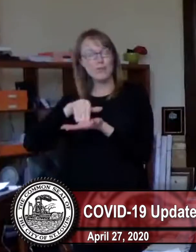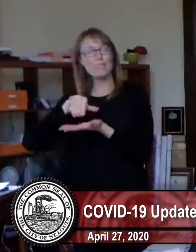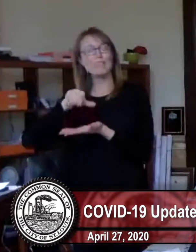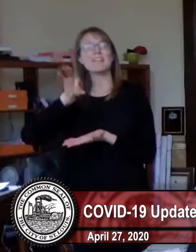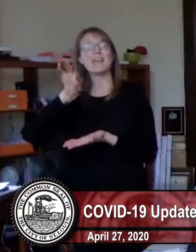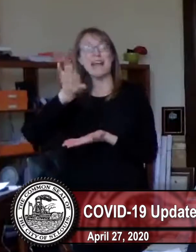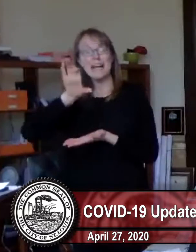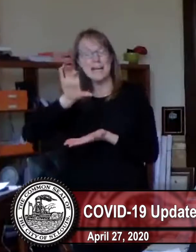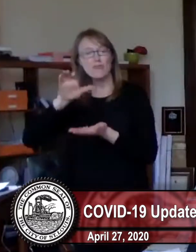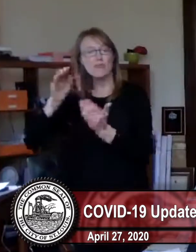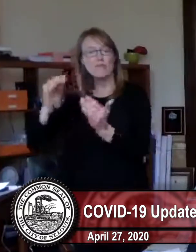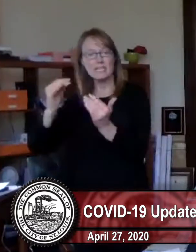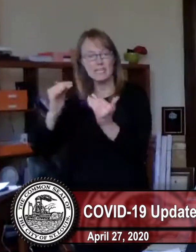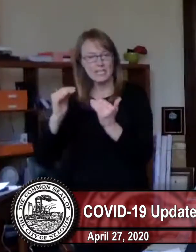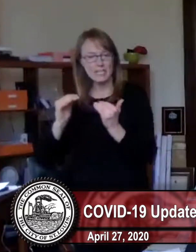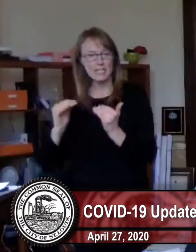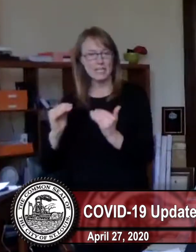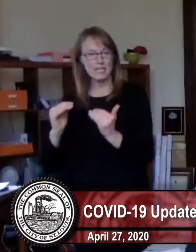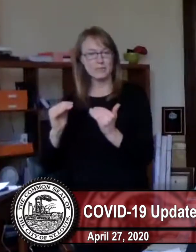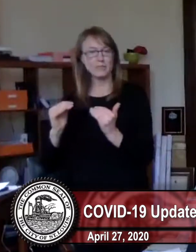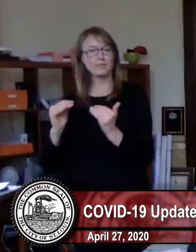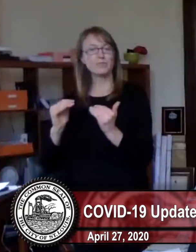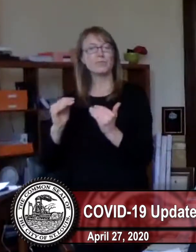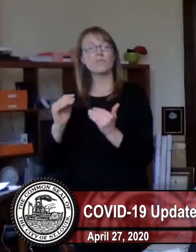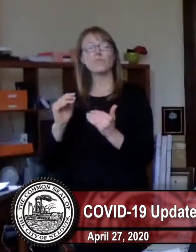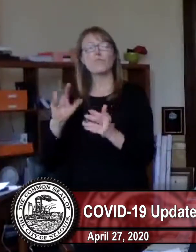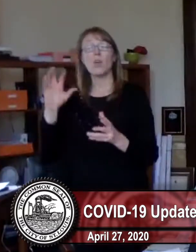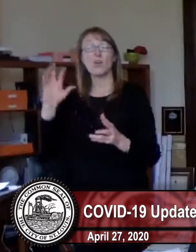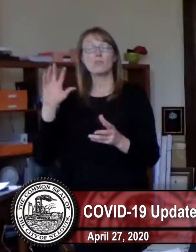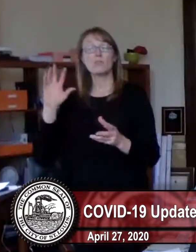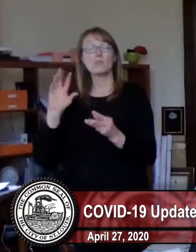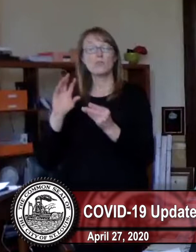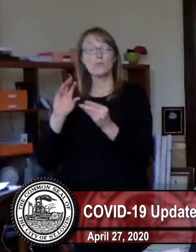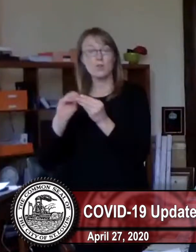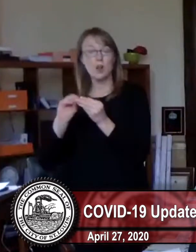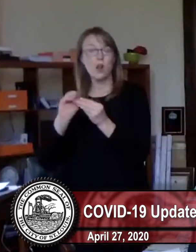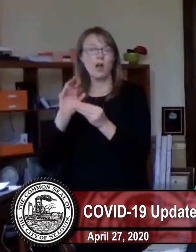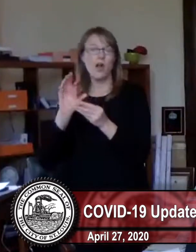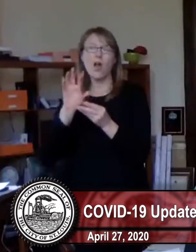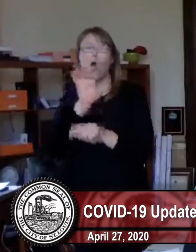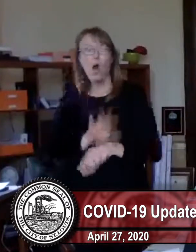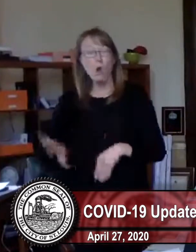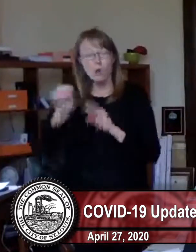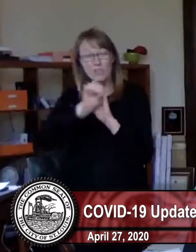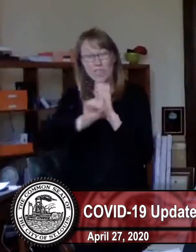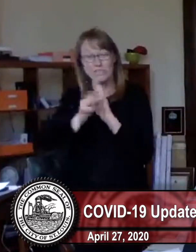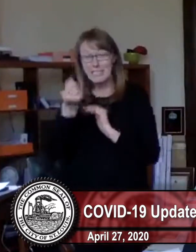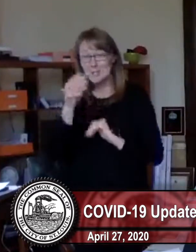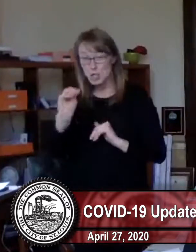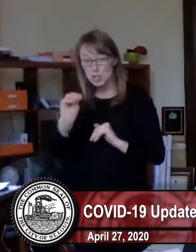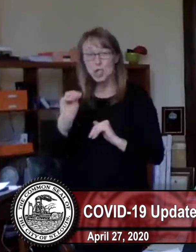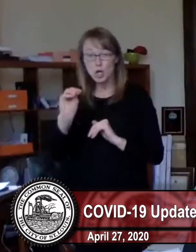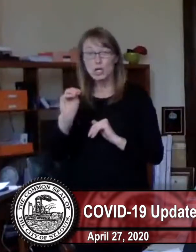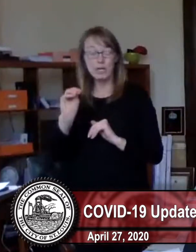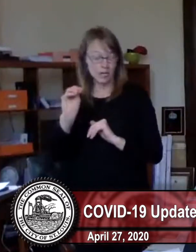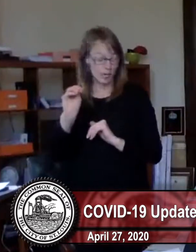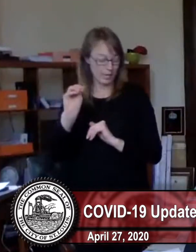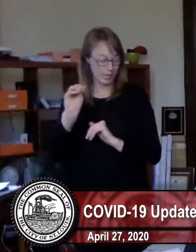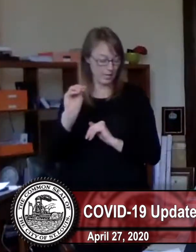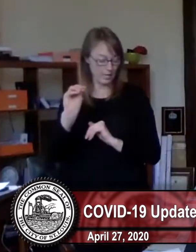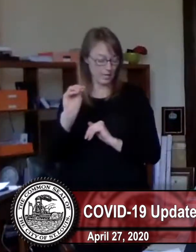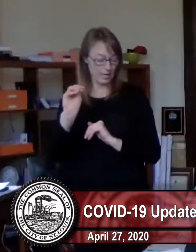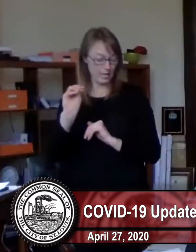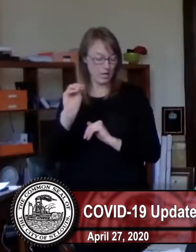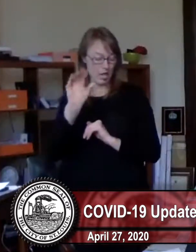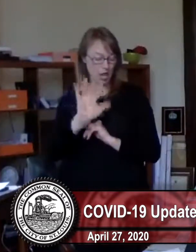550 cases. 31 deaths. In the state of Missouri, about 7,000 cases. So of those